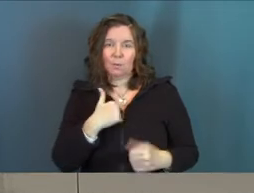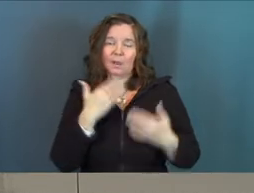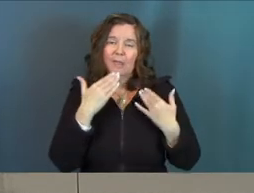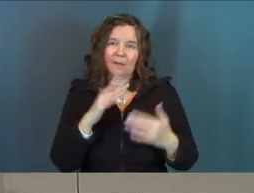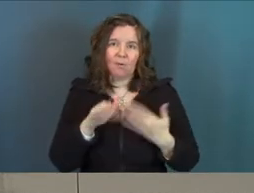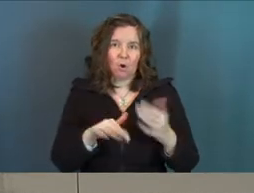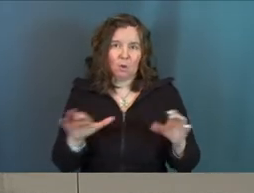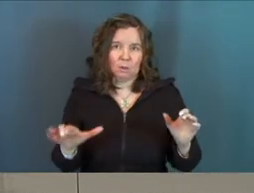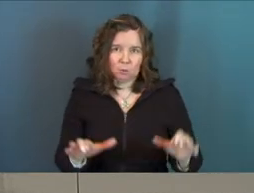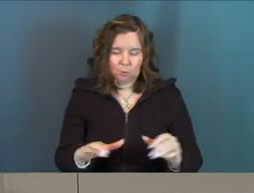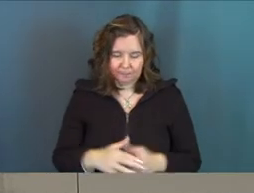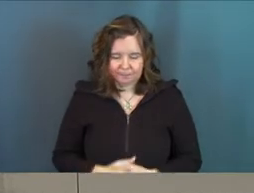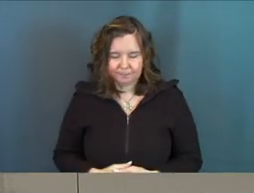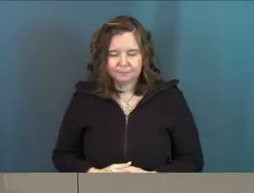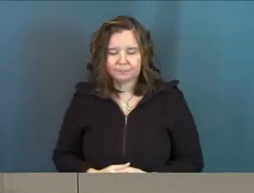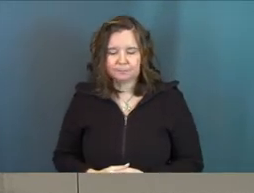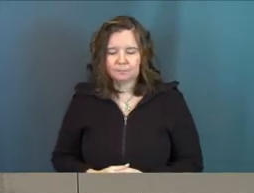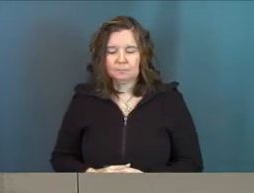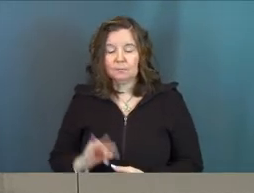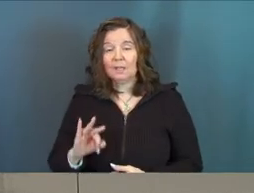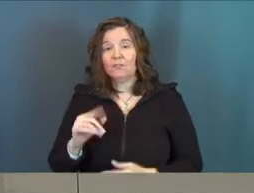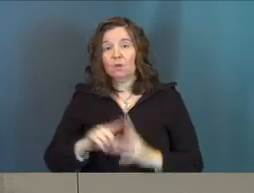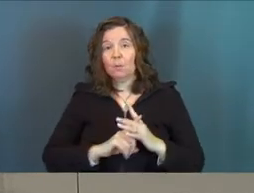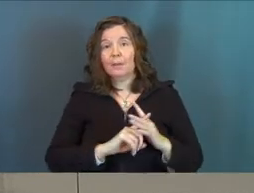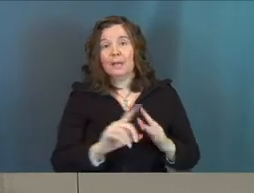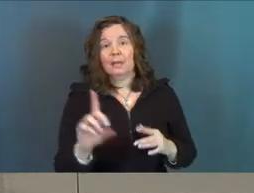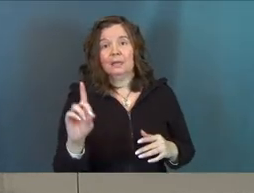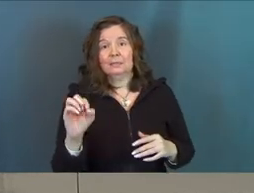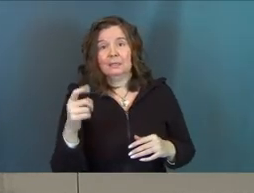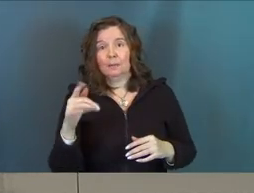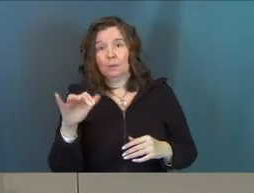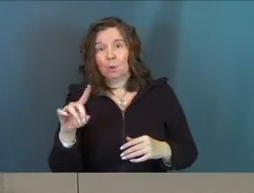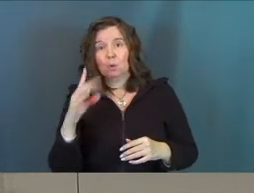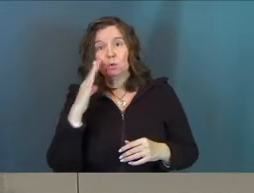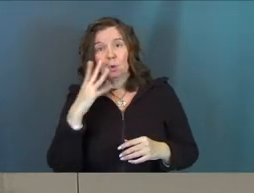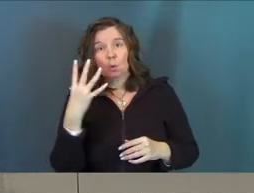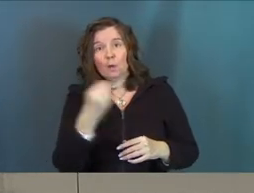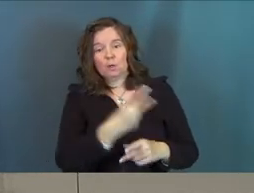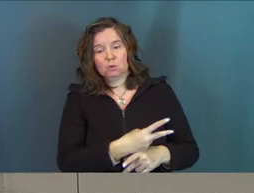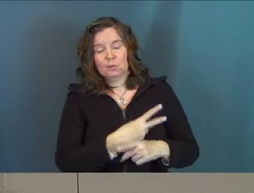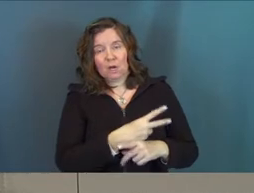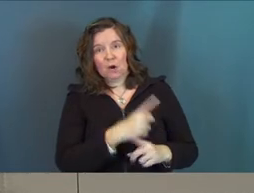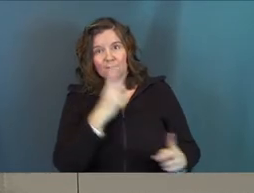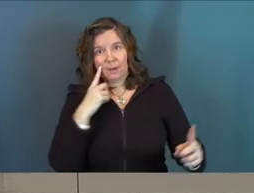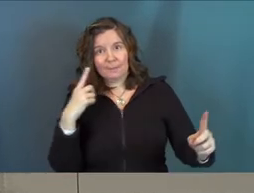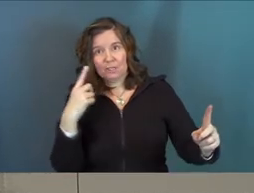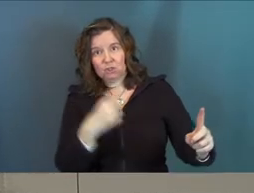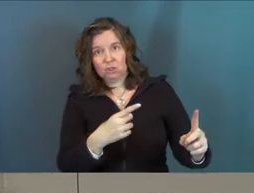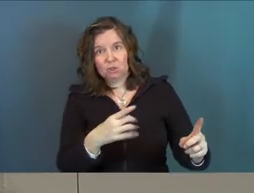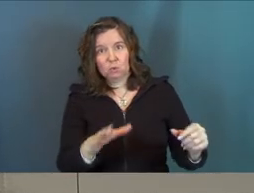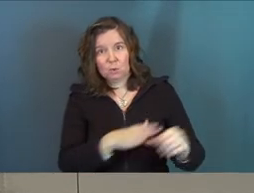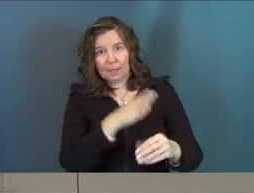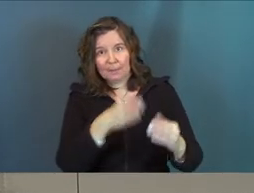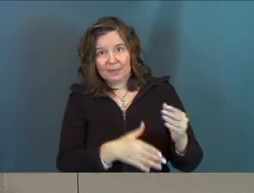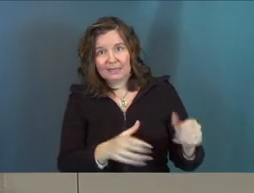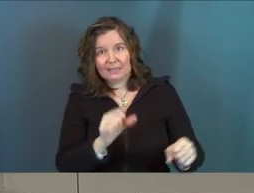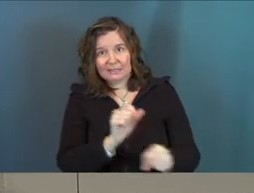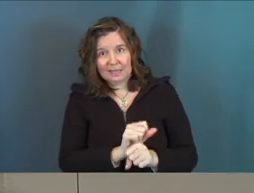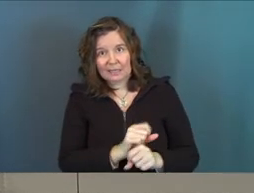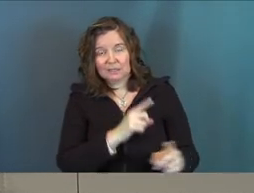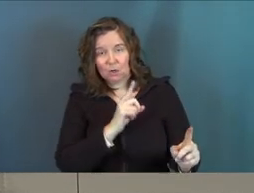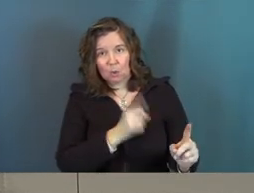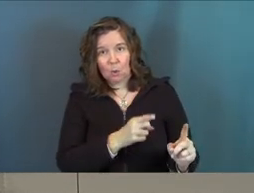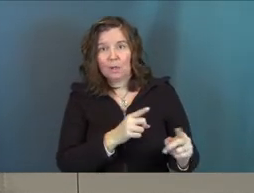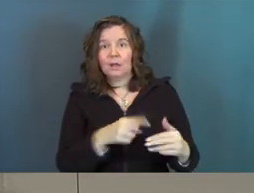thank you for all that you do. But if you've been deployed, you know that you went to take care of a mission, to complete a task, to complete a